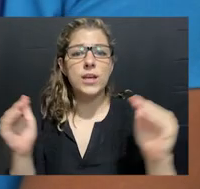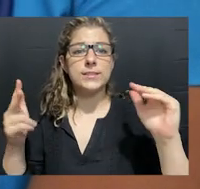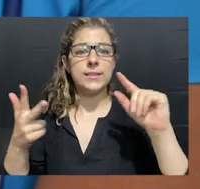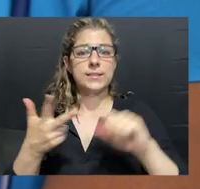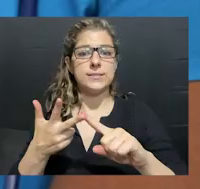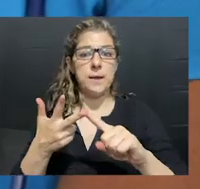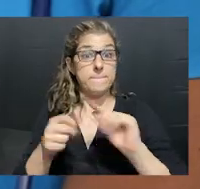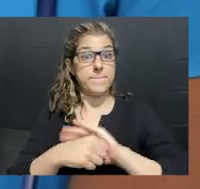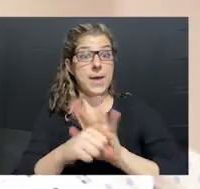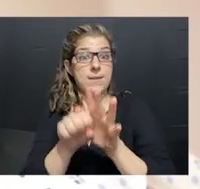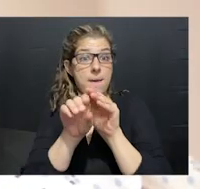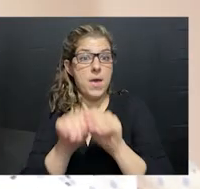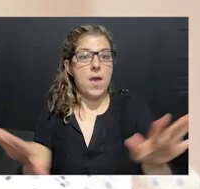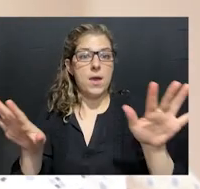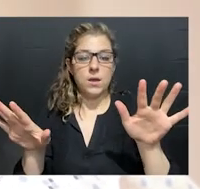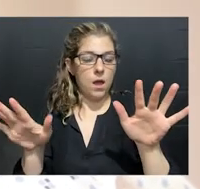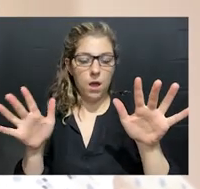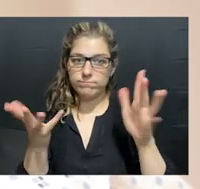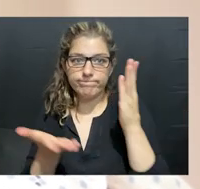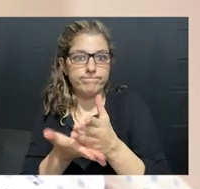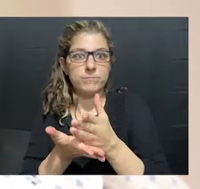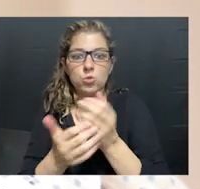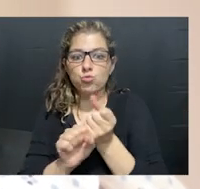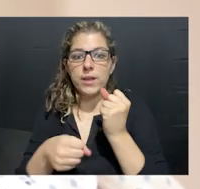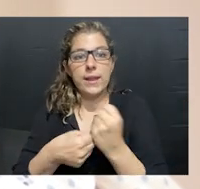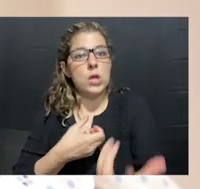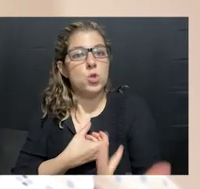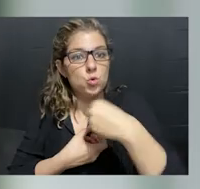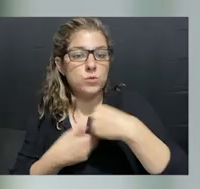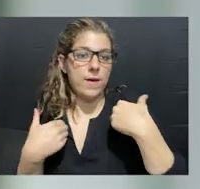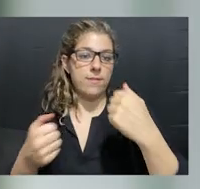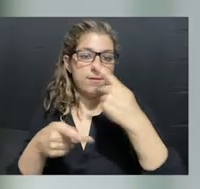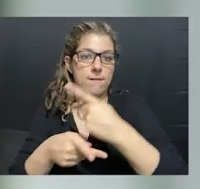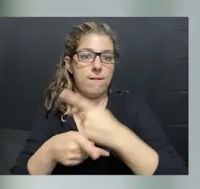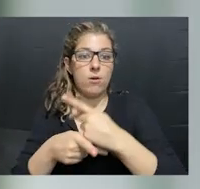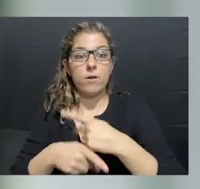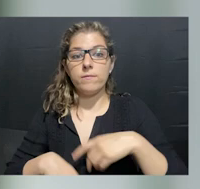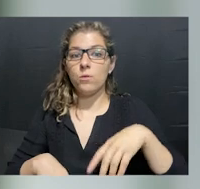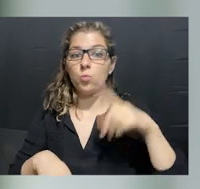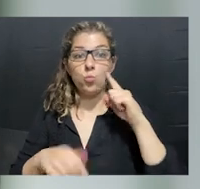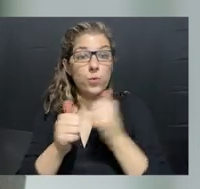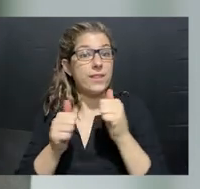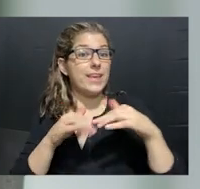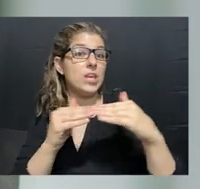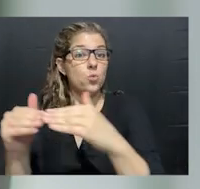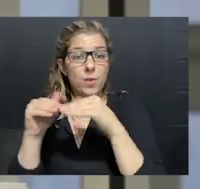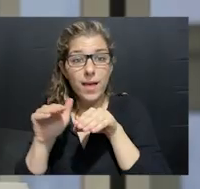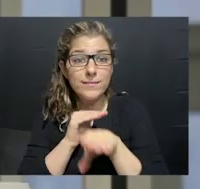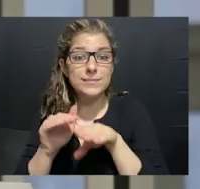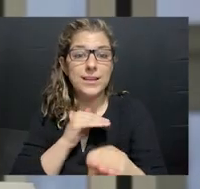eradicate pandemics, to expand and create inclusive healthcare, of democratic access and preserving the